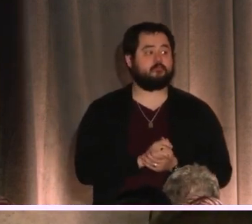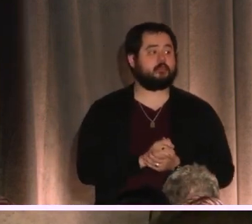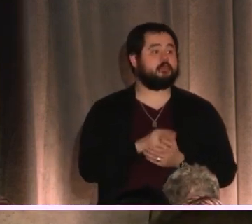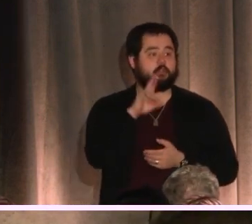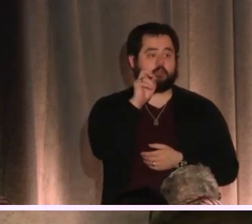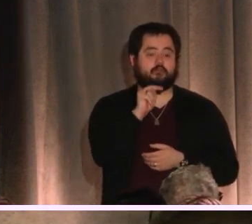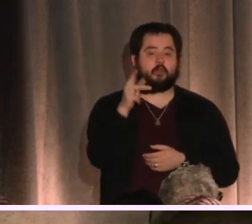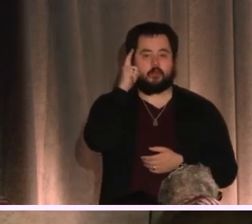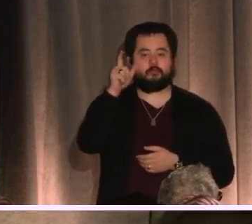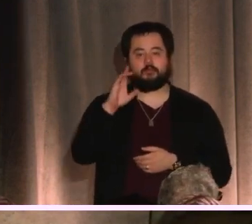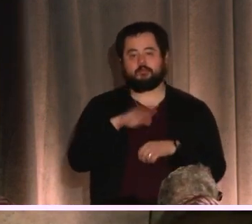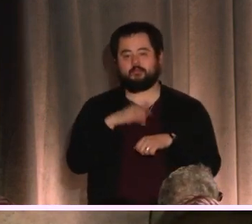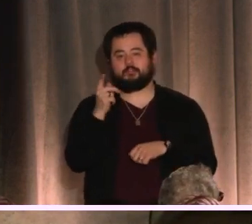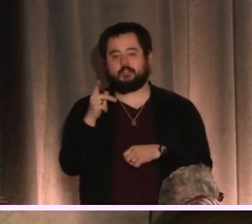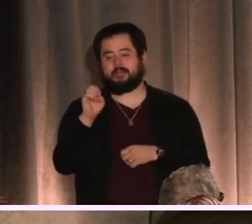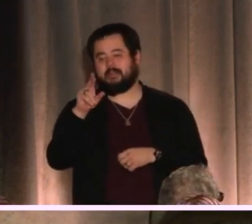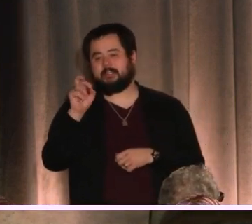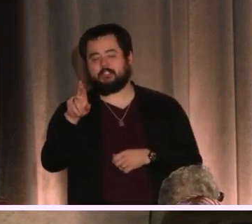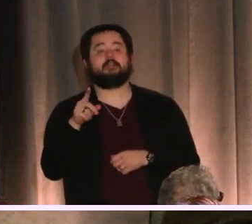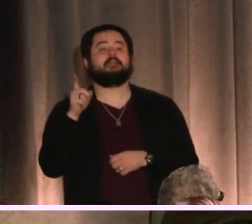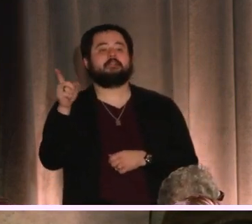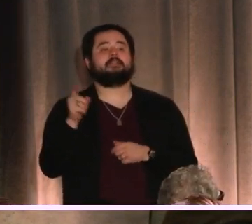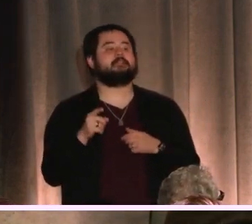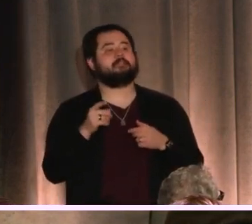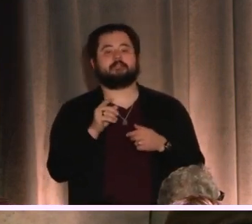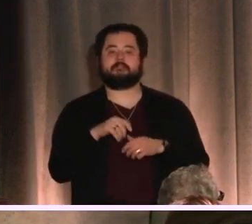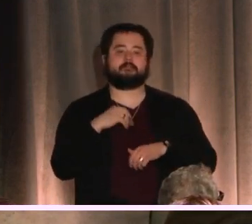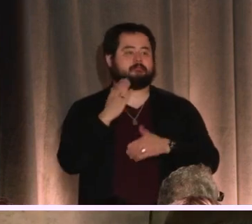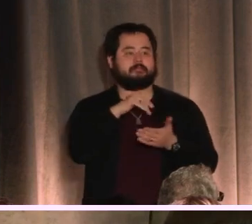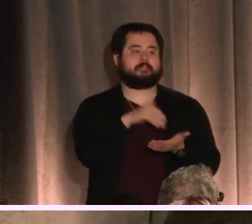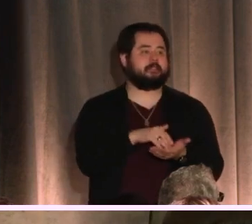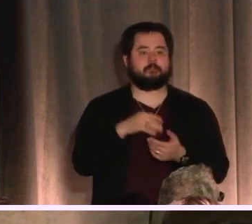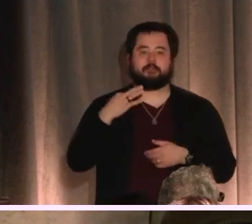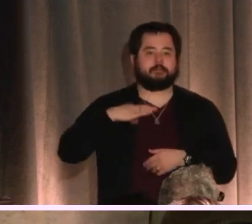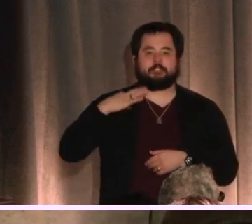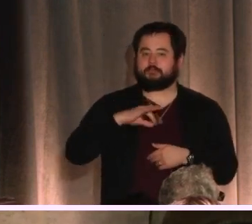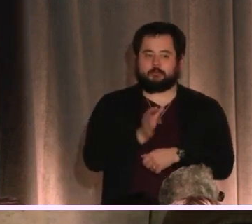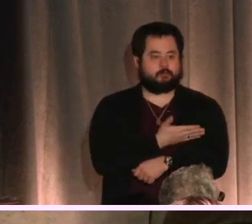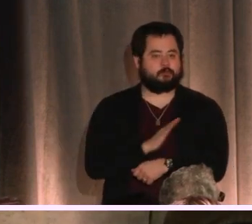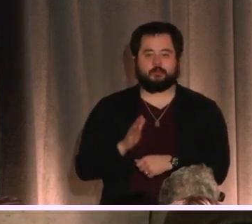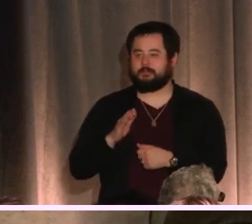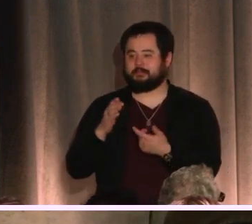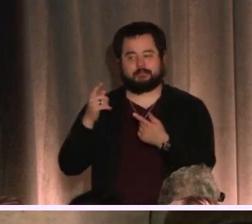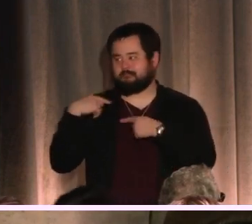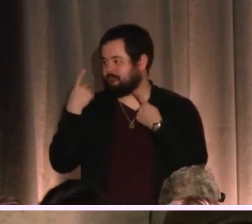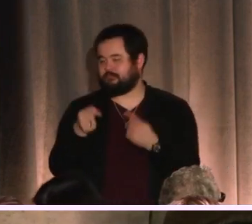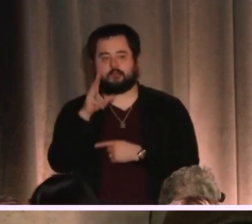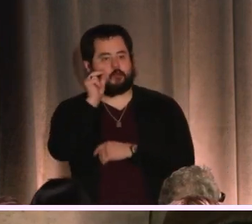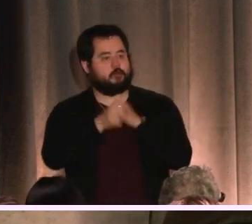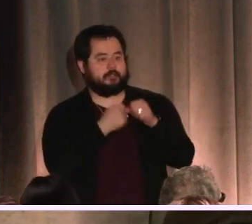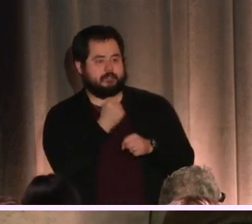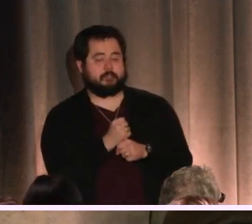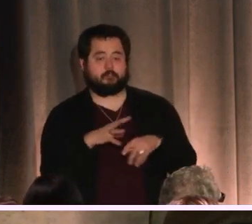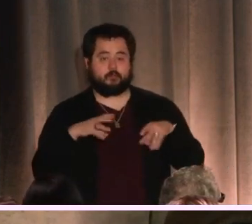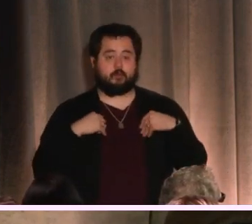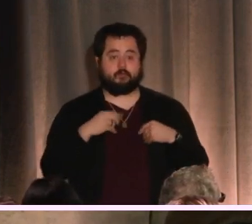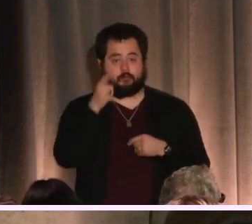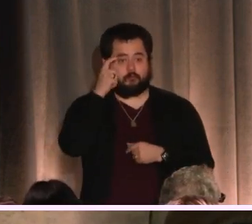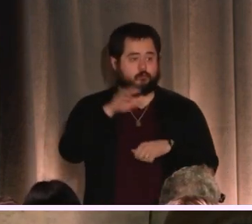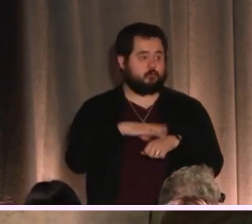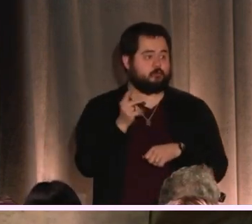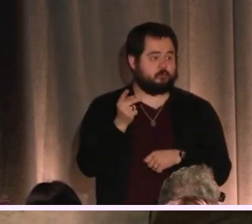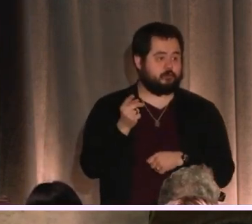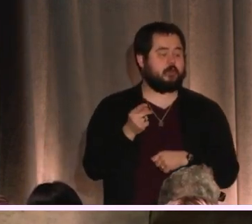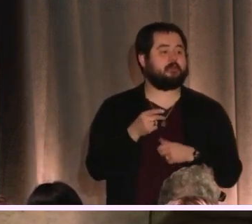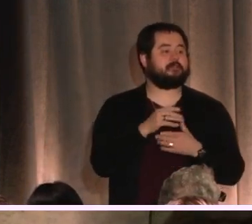Moondog Esser has been a cornerstone of Pittsburgh's music scene for well over 30 years. As the owner of Moondogs in Blawnox, and if you haven't been there, shame